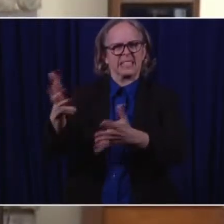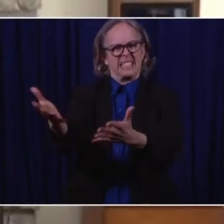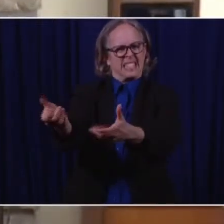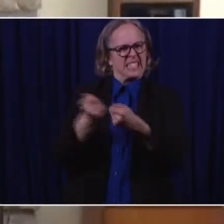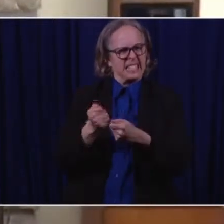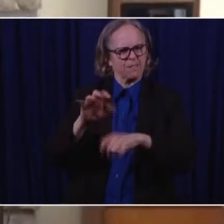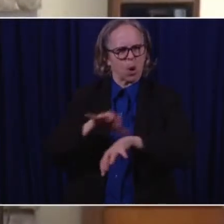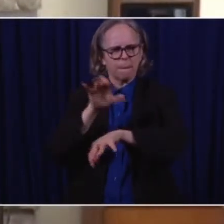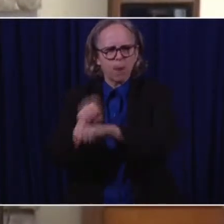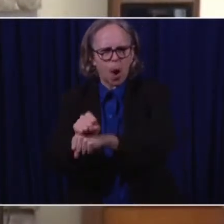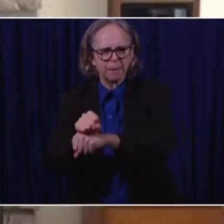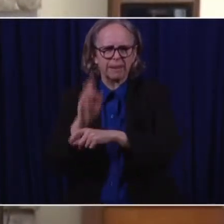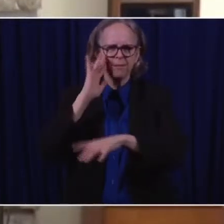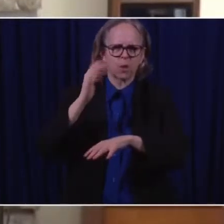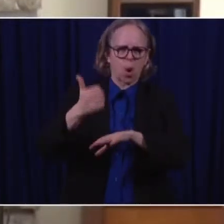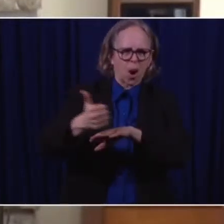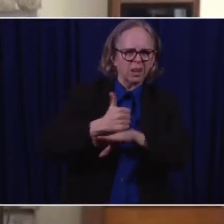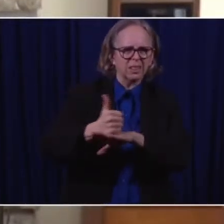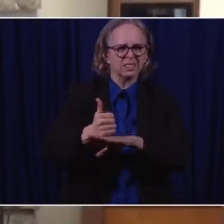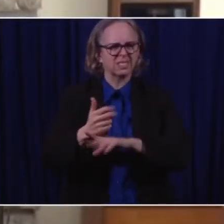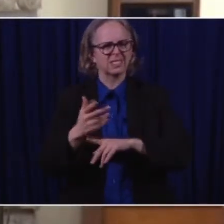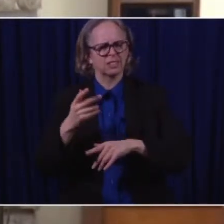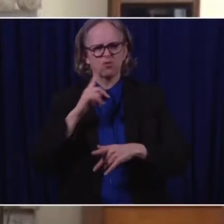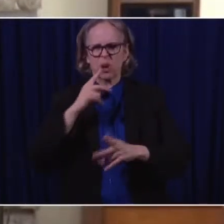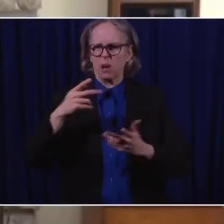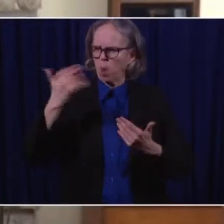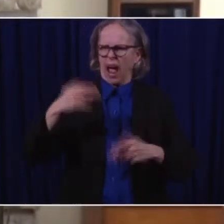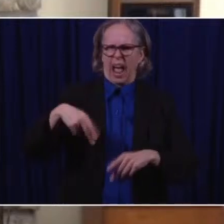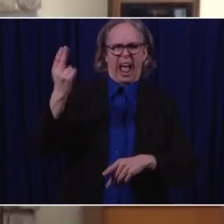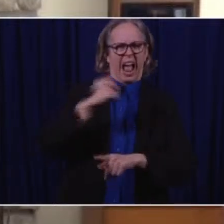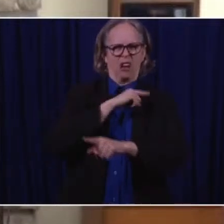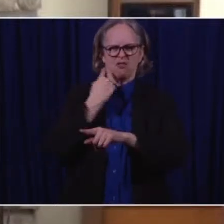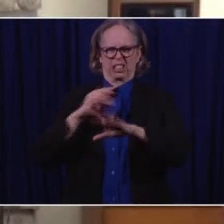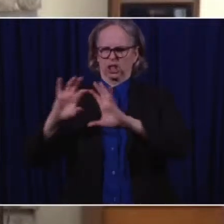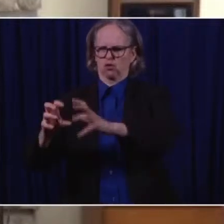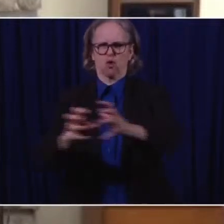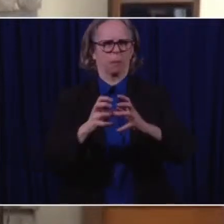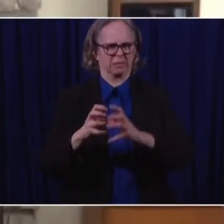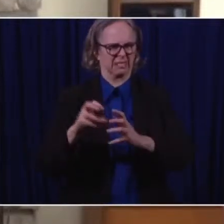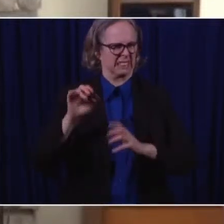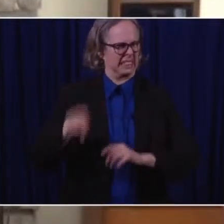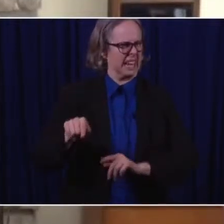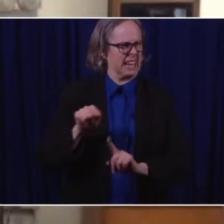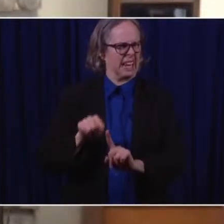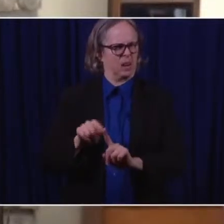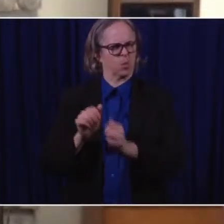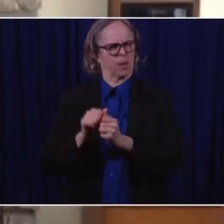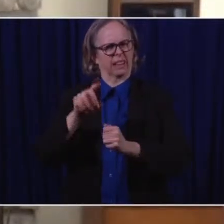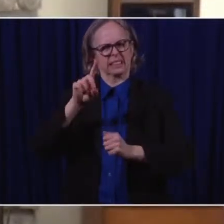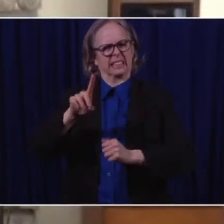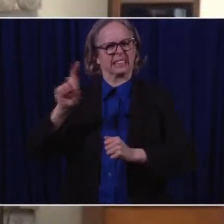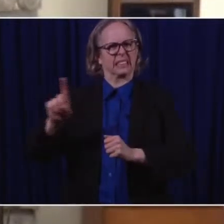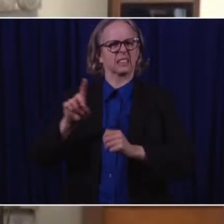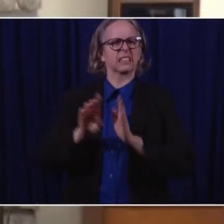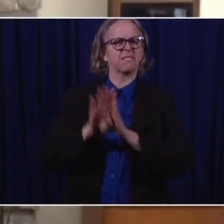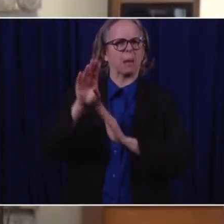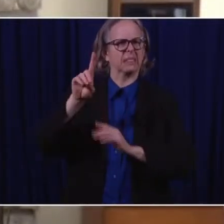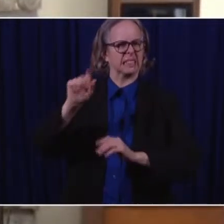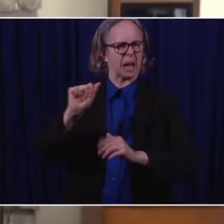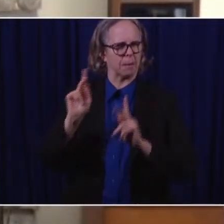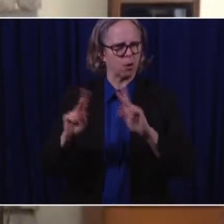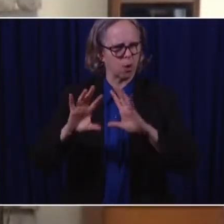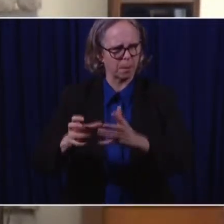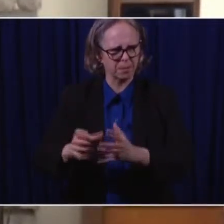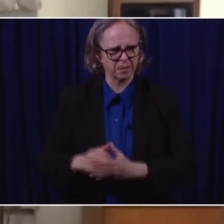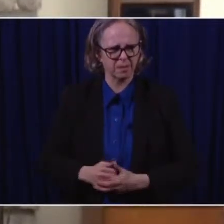high risk group of individuals. We want to go, even though they're not